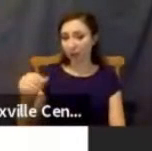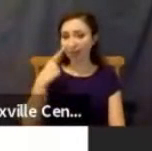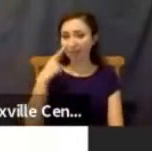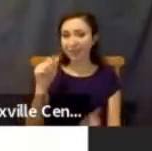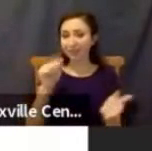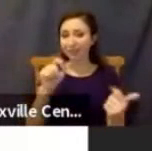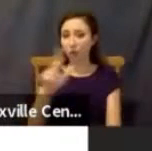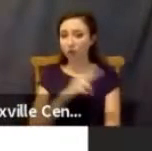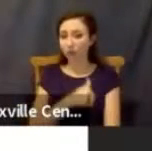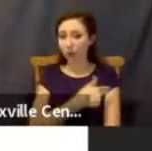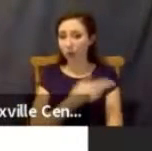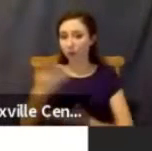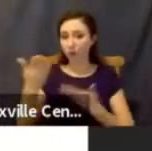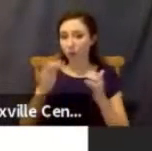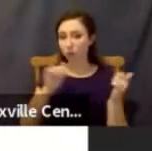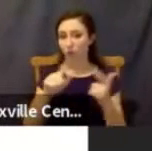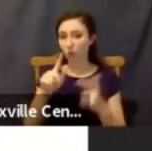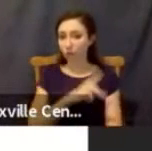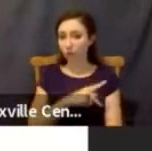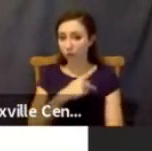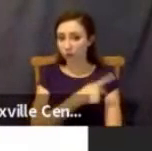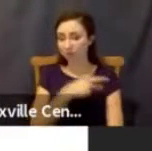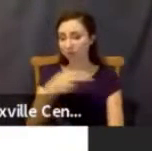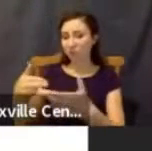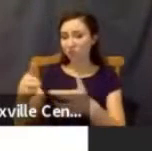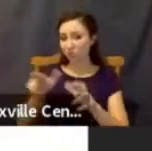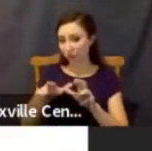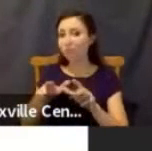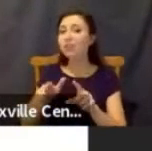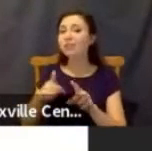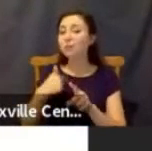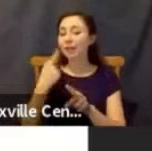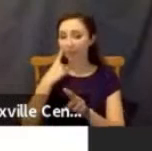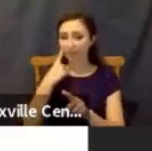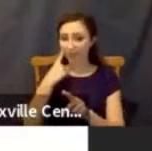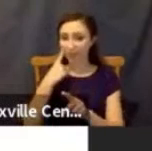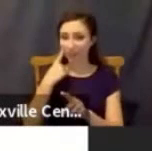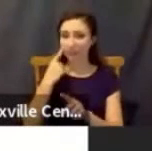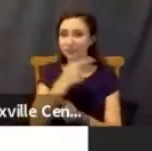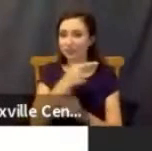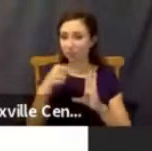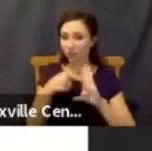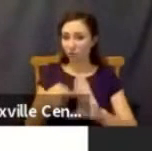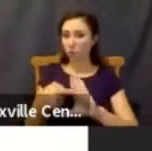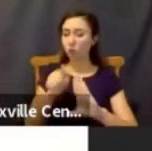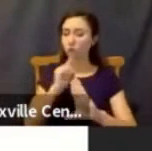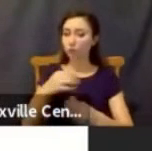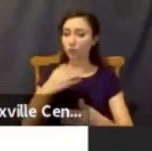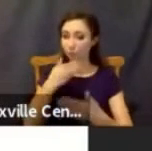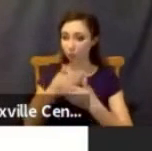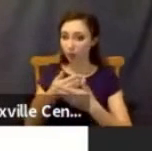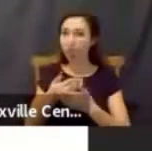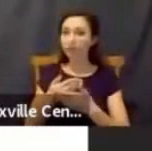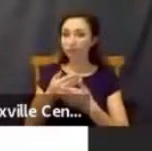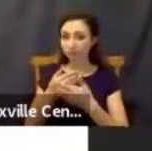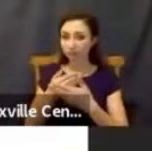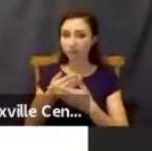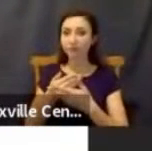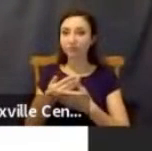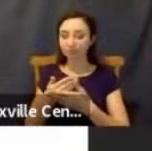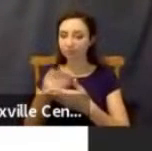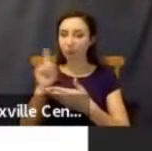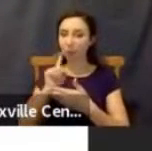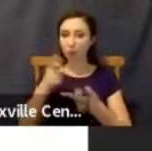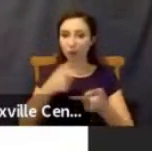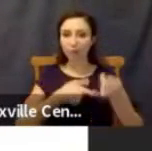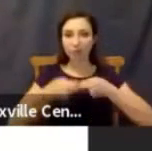the hospitals serve all the patients in the region. And so I think this captures that very well by where they're pulling